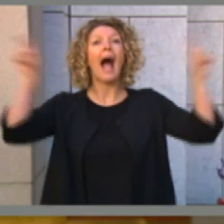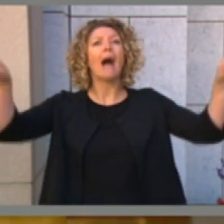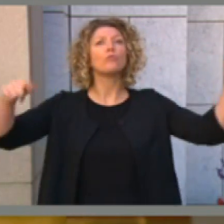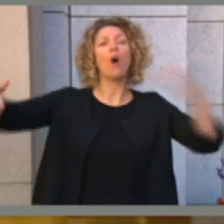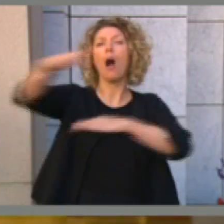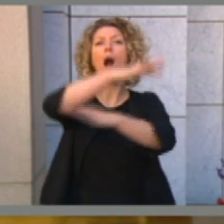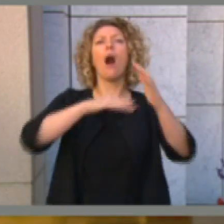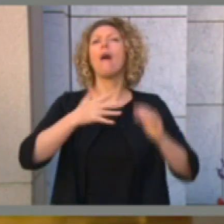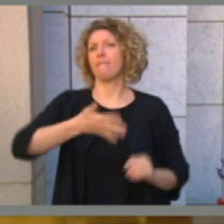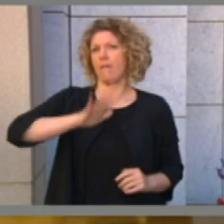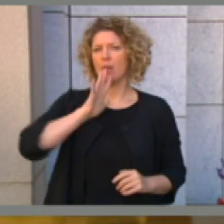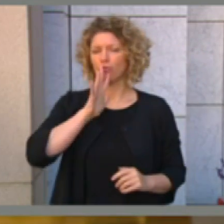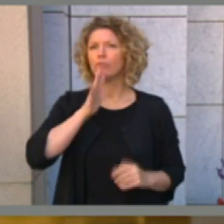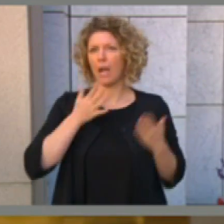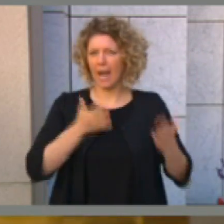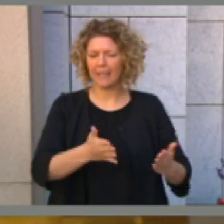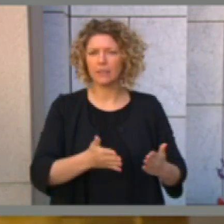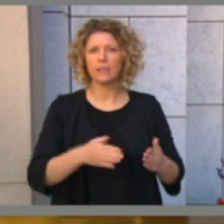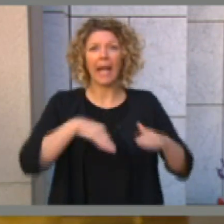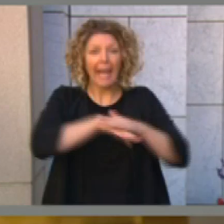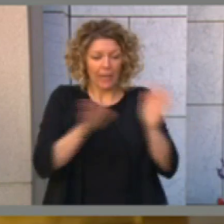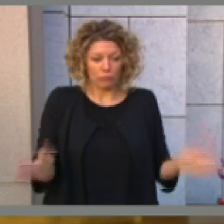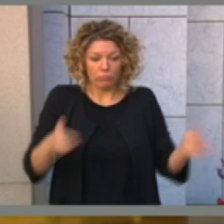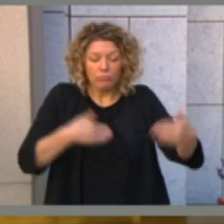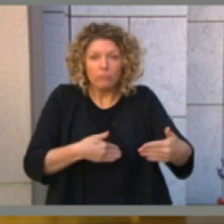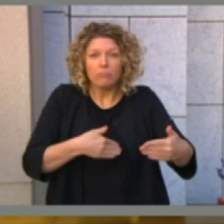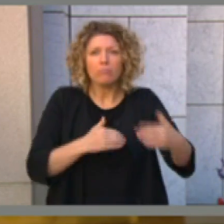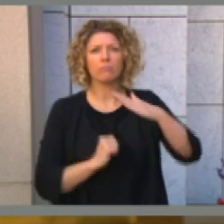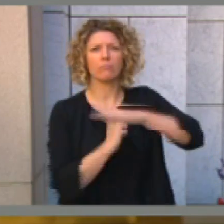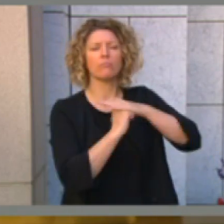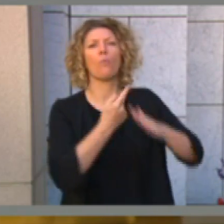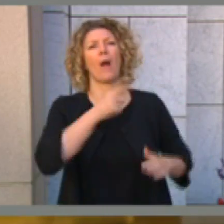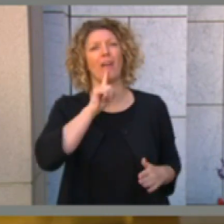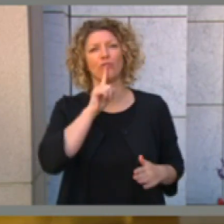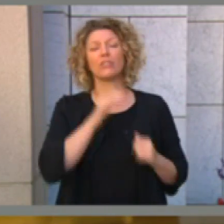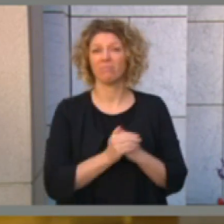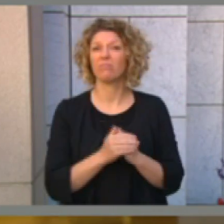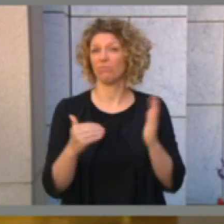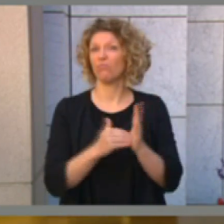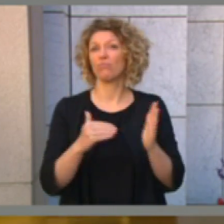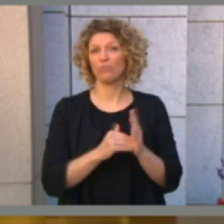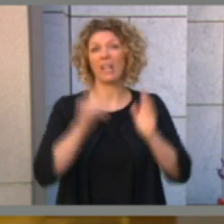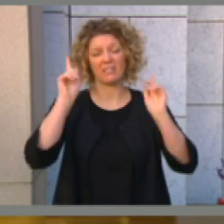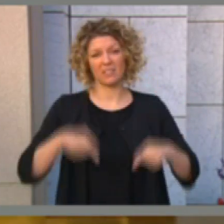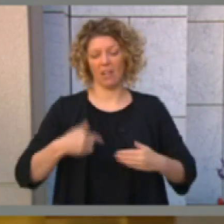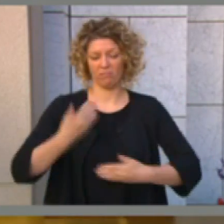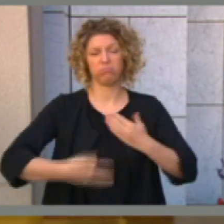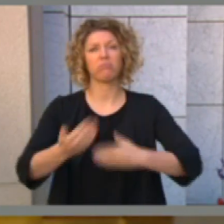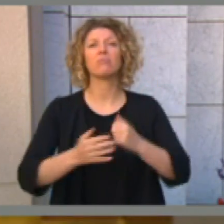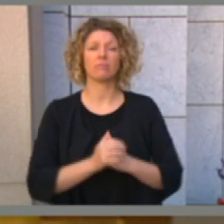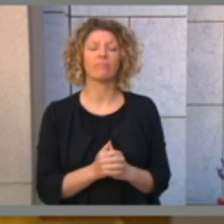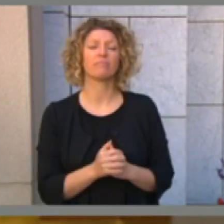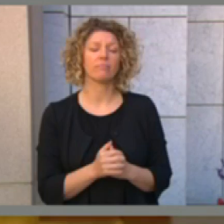areas it's 100, and that is effective now, as of today, and those arrangements in terms of